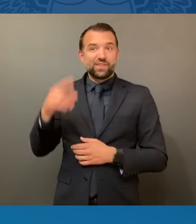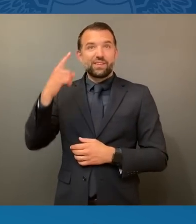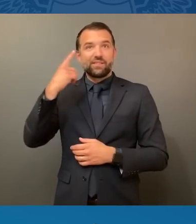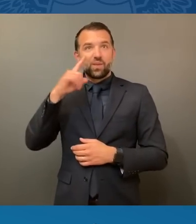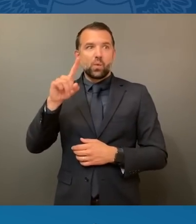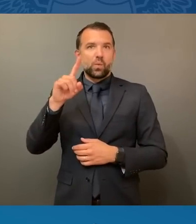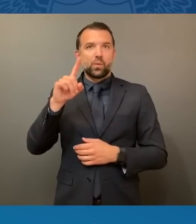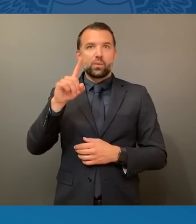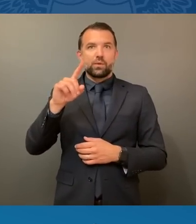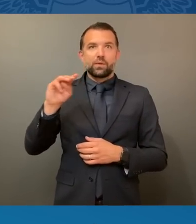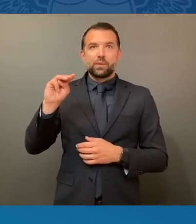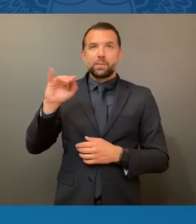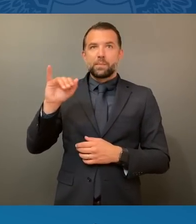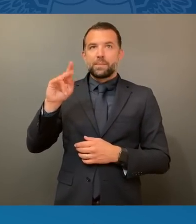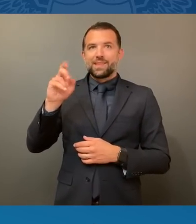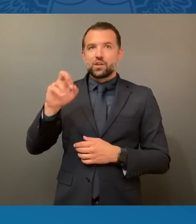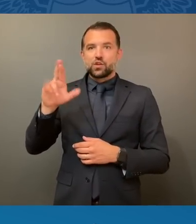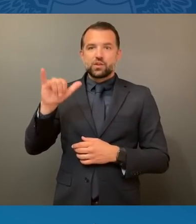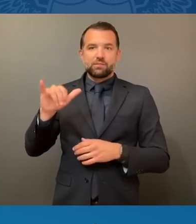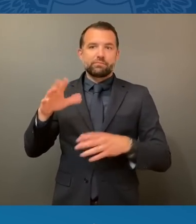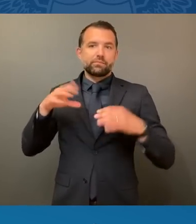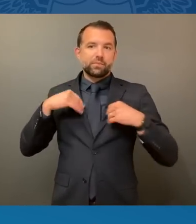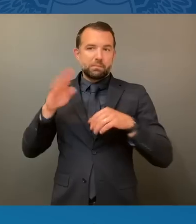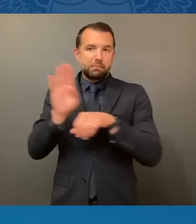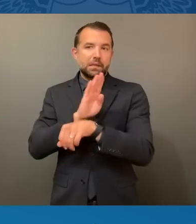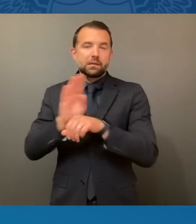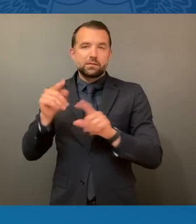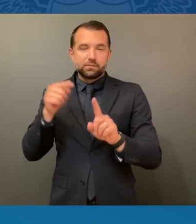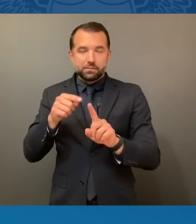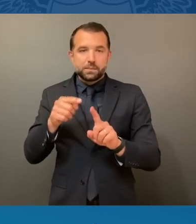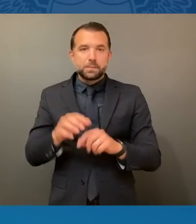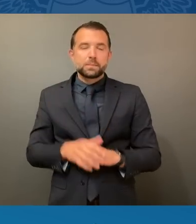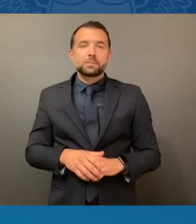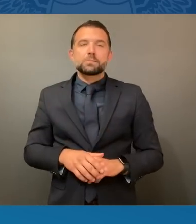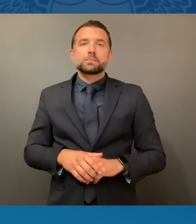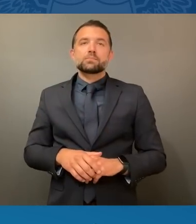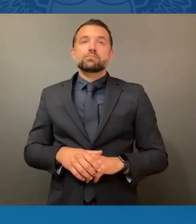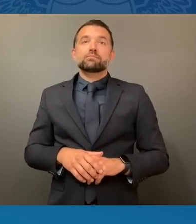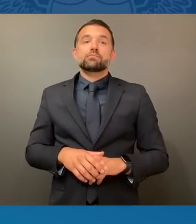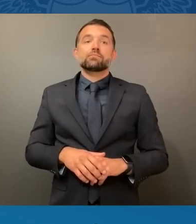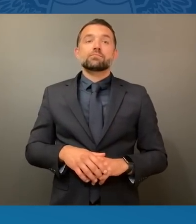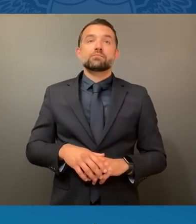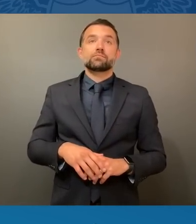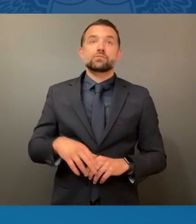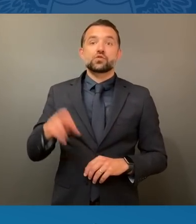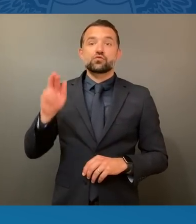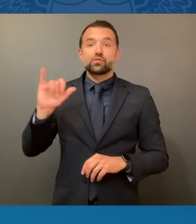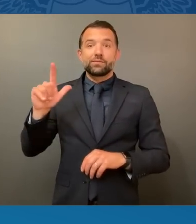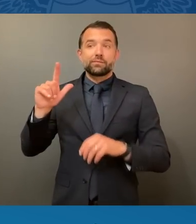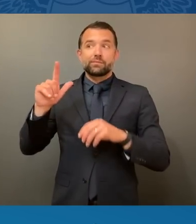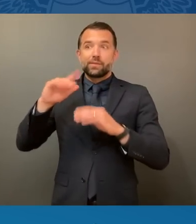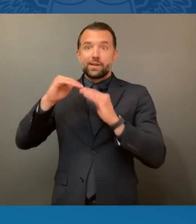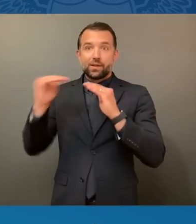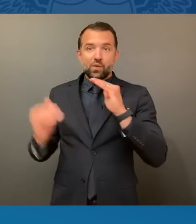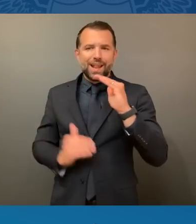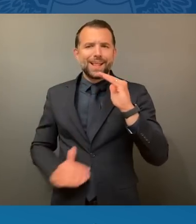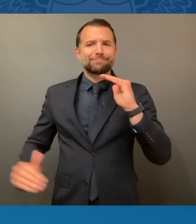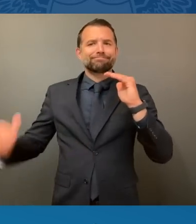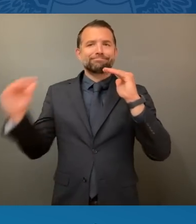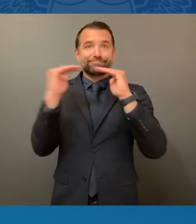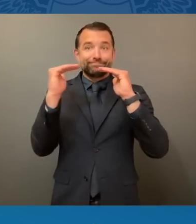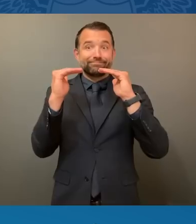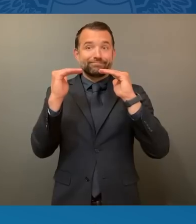that can do to address racial inequities in terms of wealth being around small businesses, as an